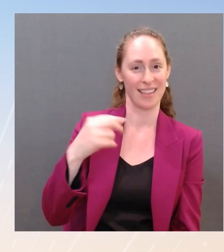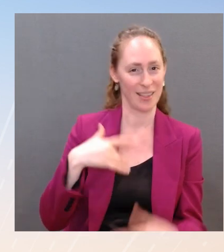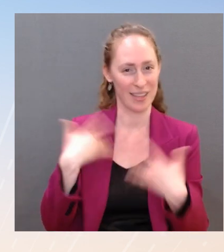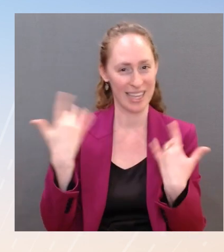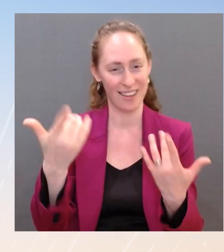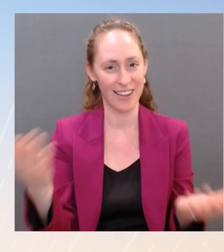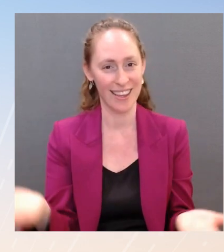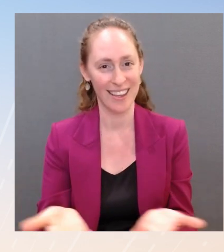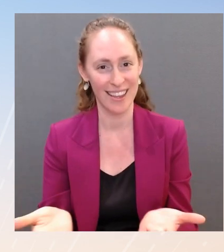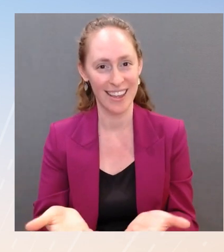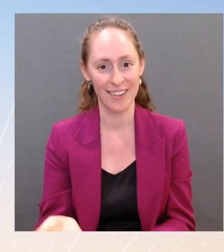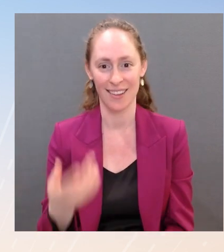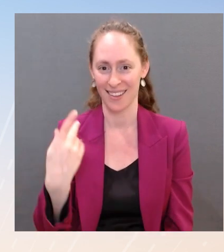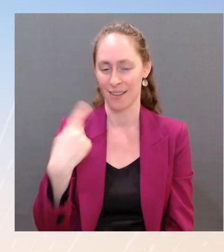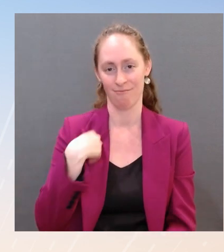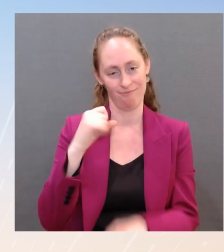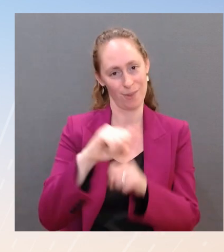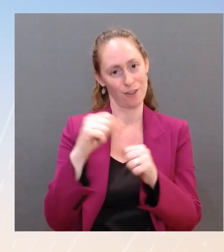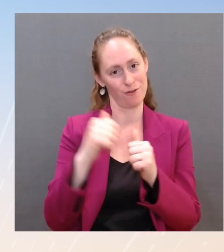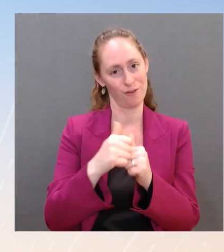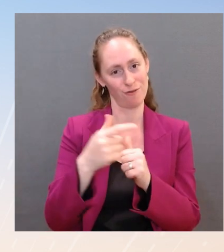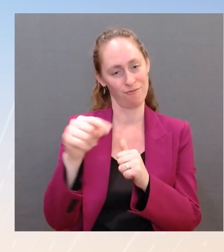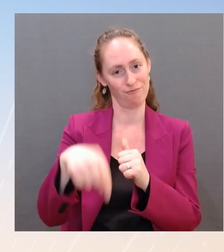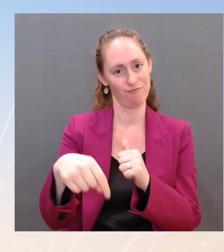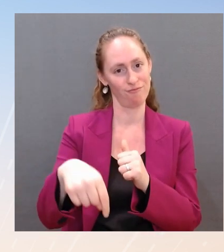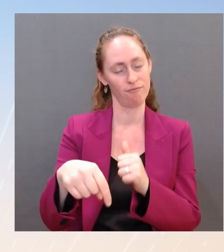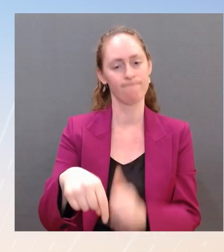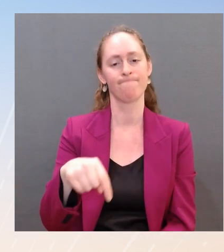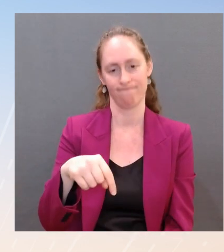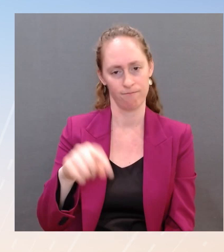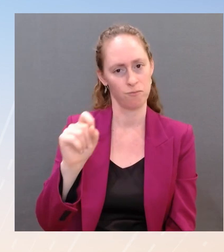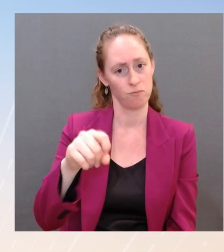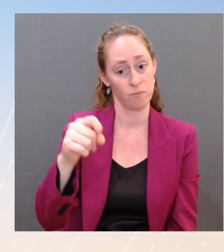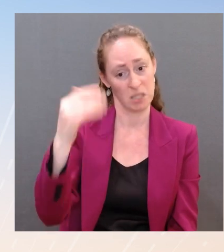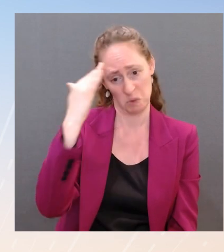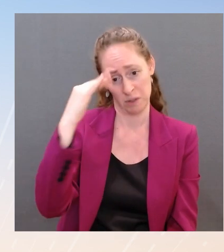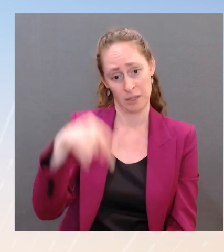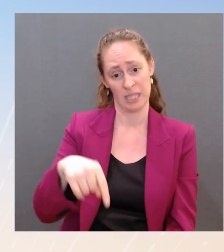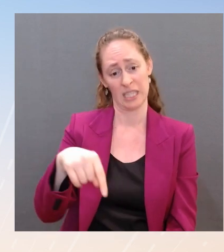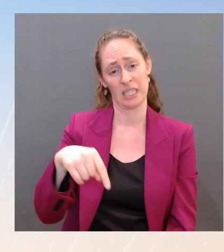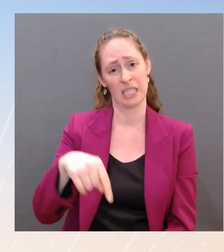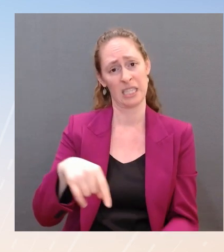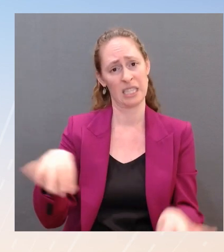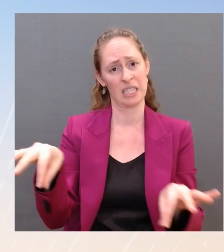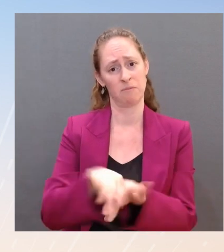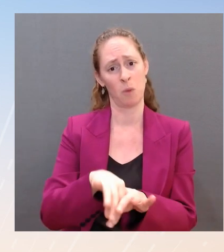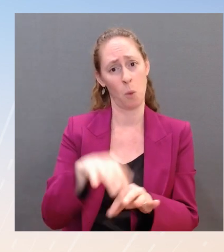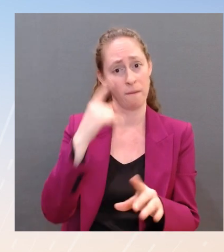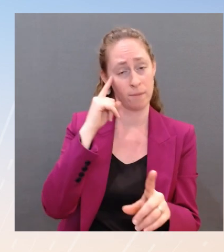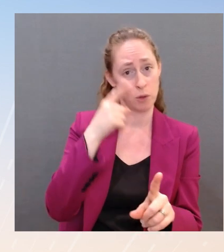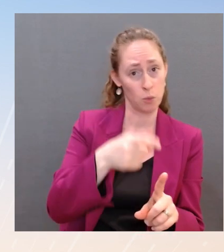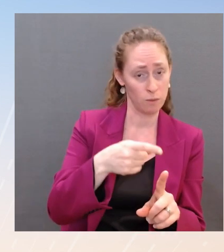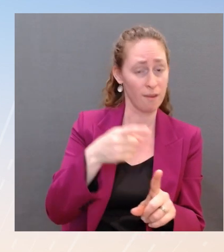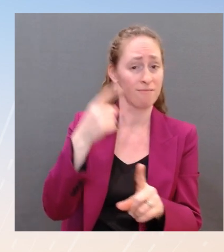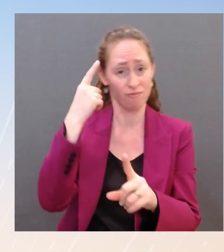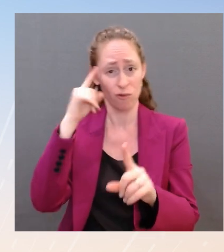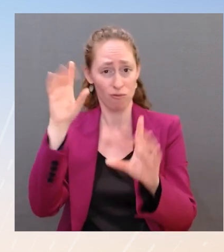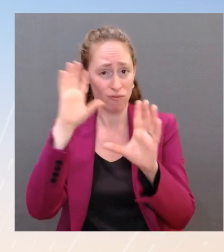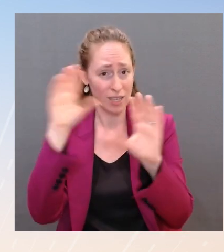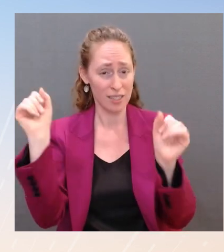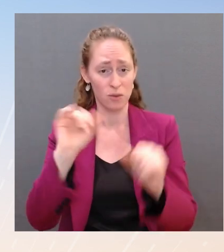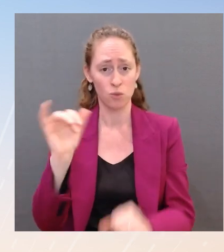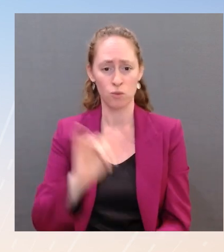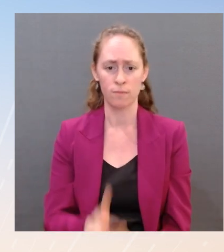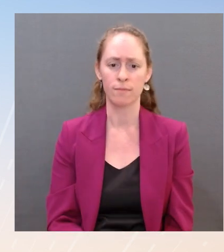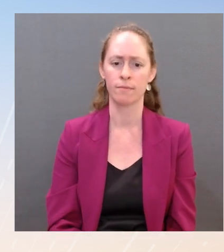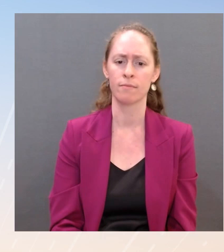you on this issue that I know we all care about so deeply and that's so important to the president, the issue of how do we improve mental health in our country. You know, the truth